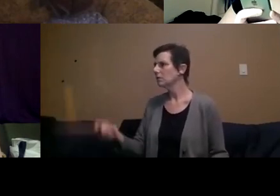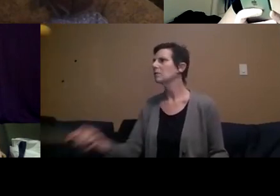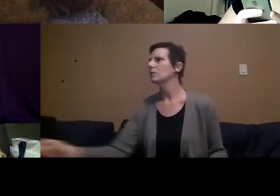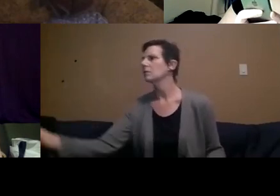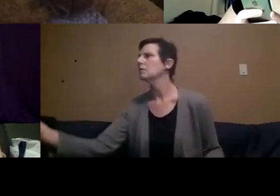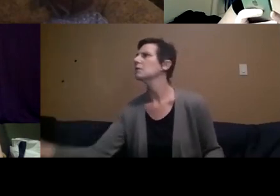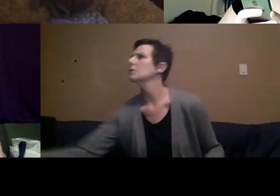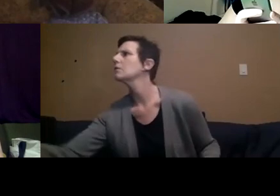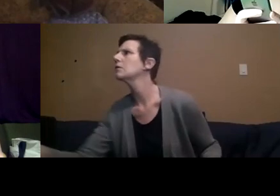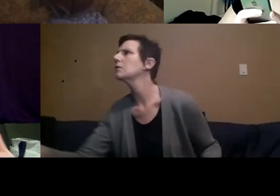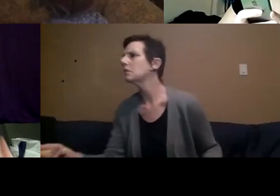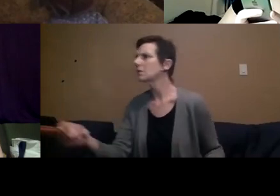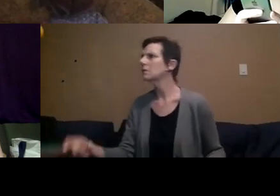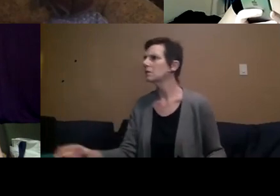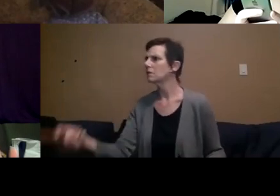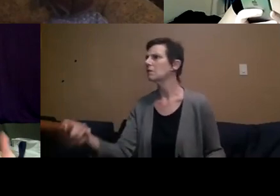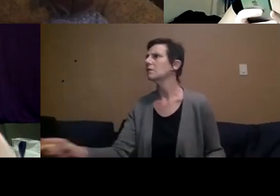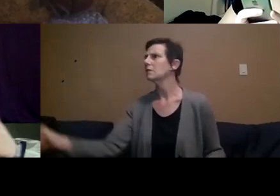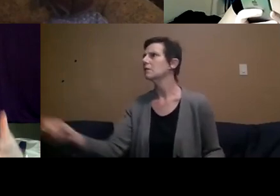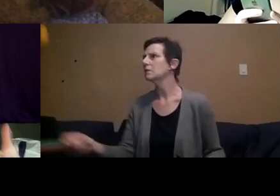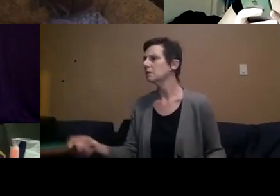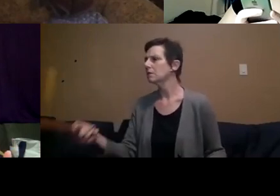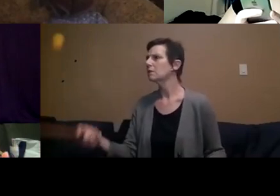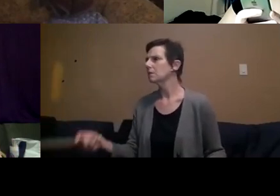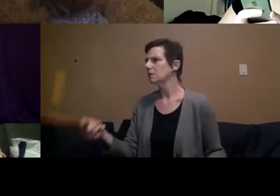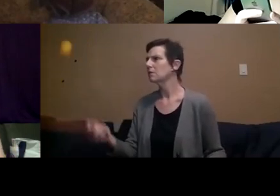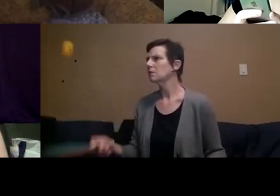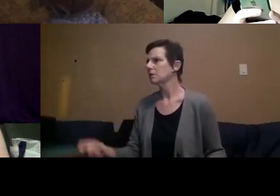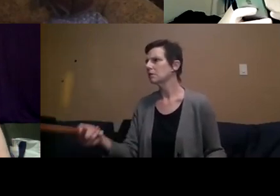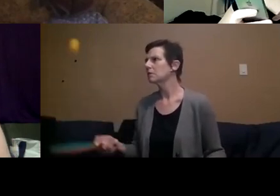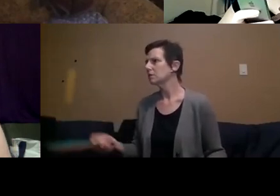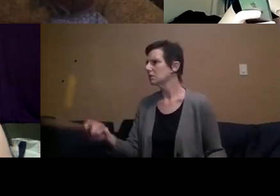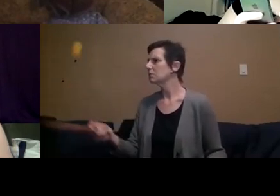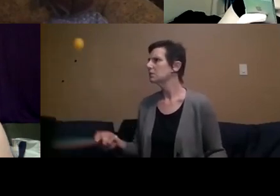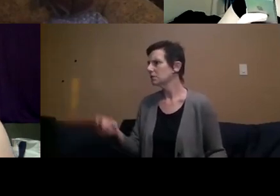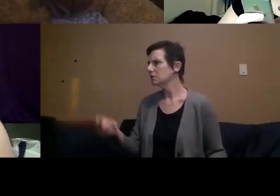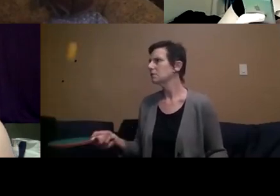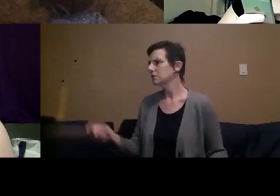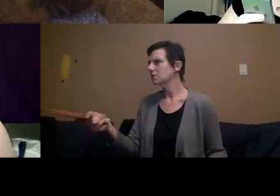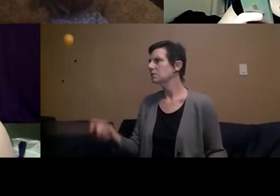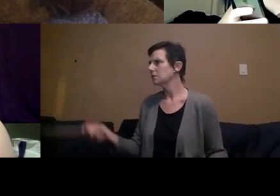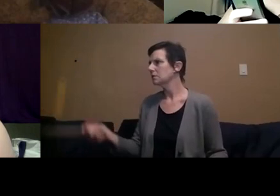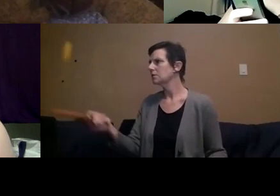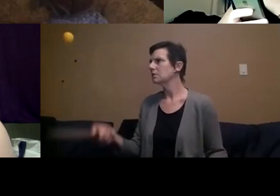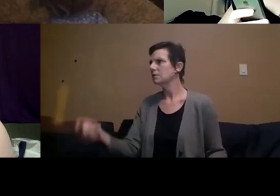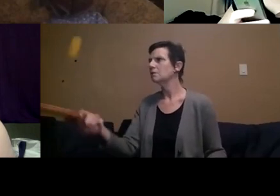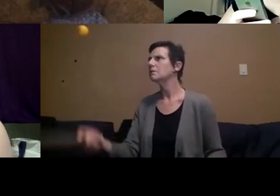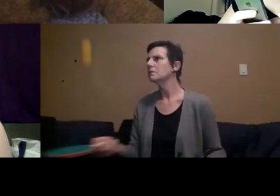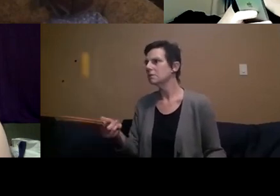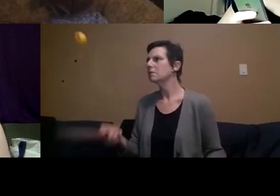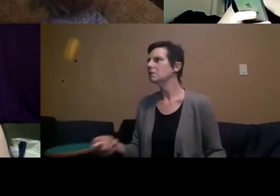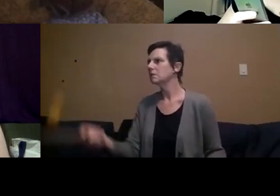but I think we could get a good run in if we all behaved... and showed a little